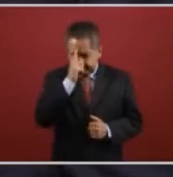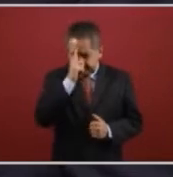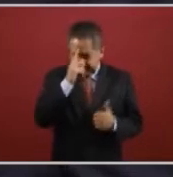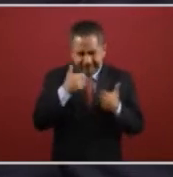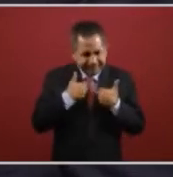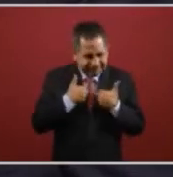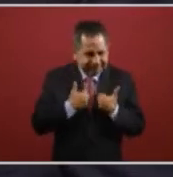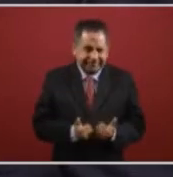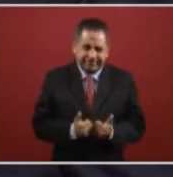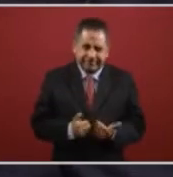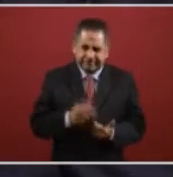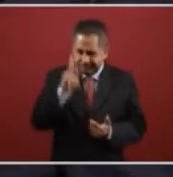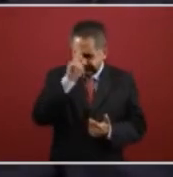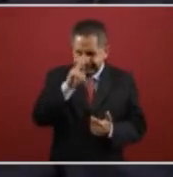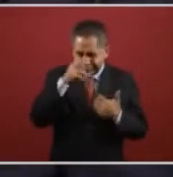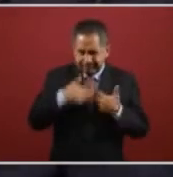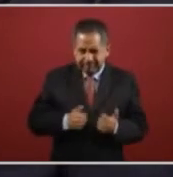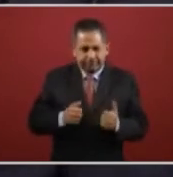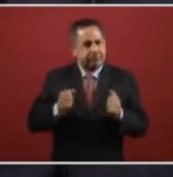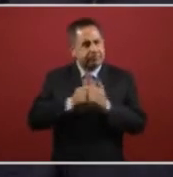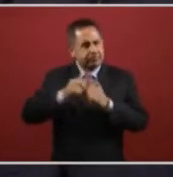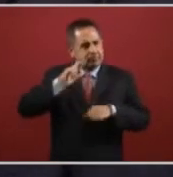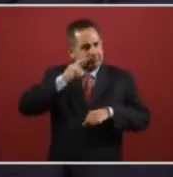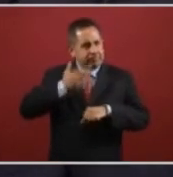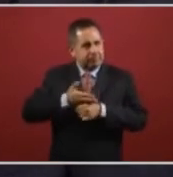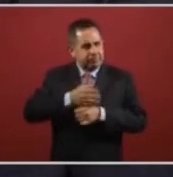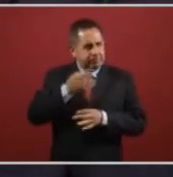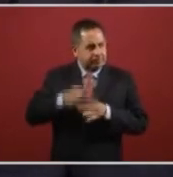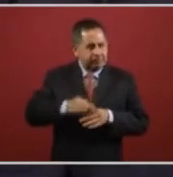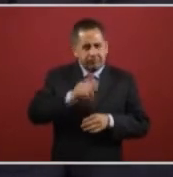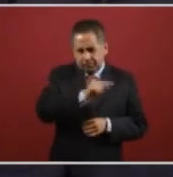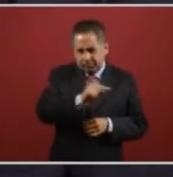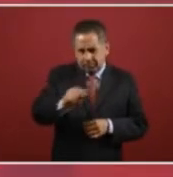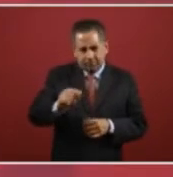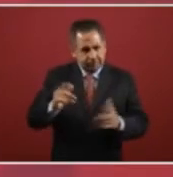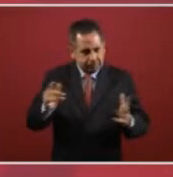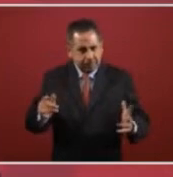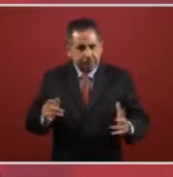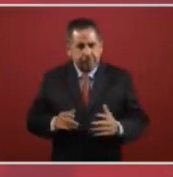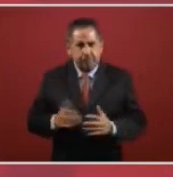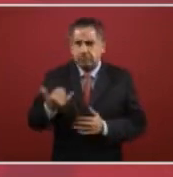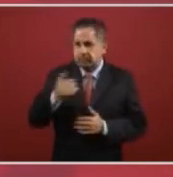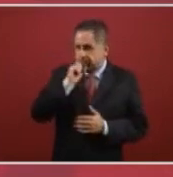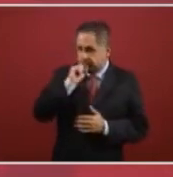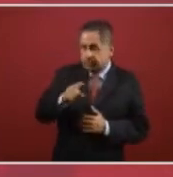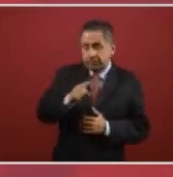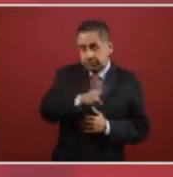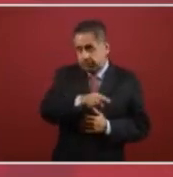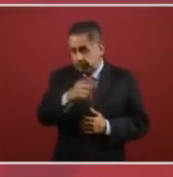to be sensible, to act with responsibility.